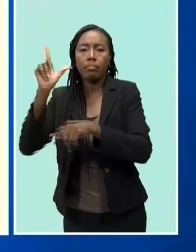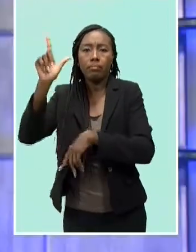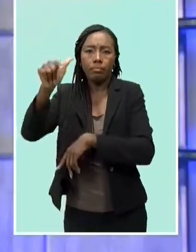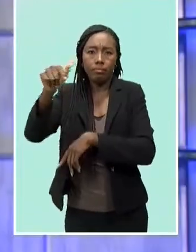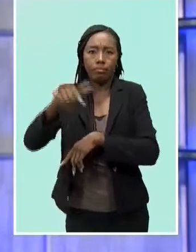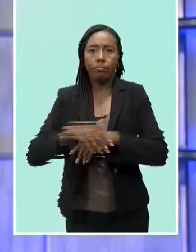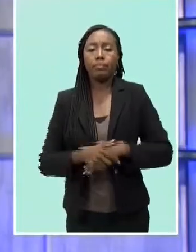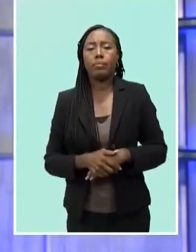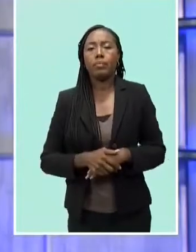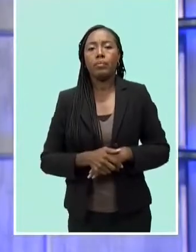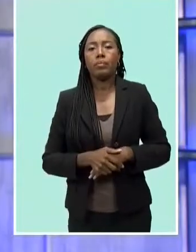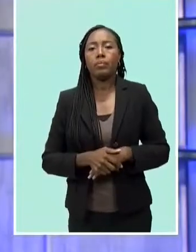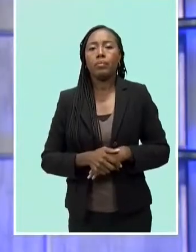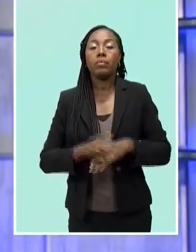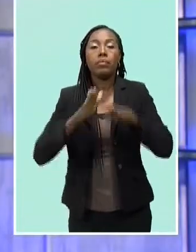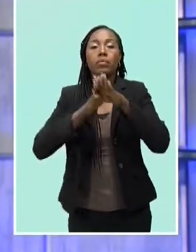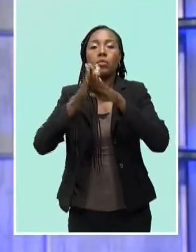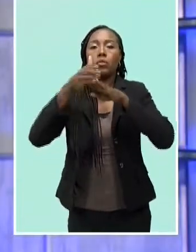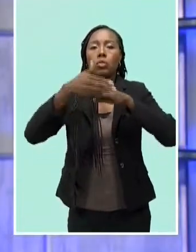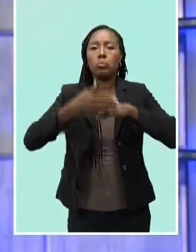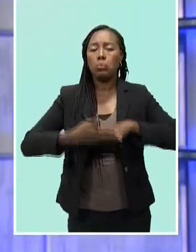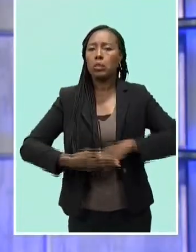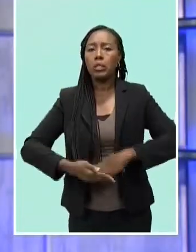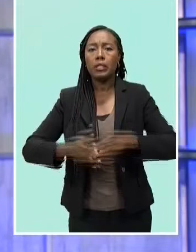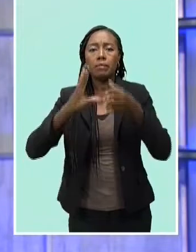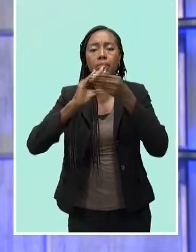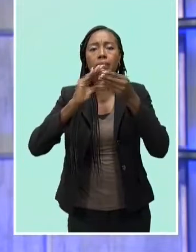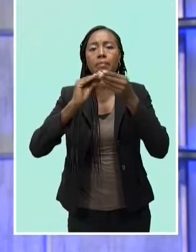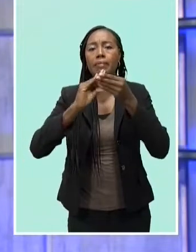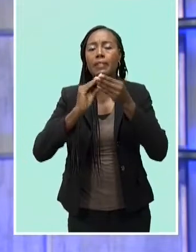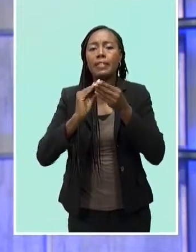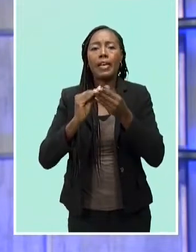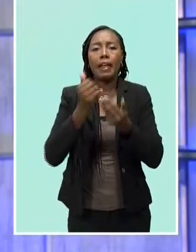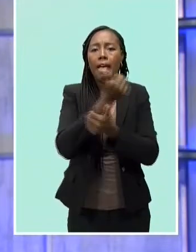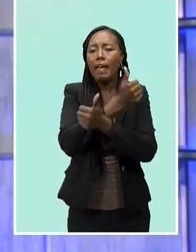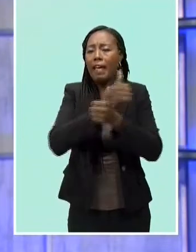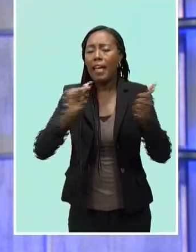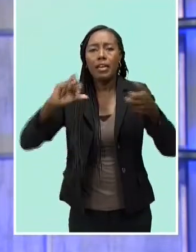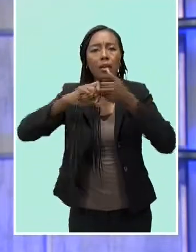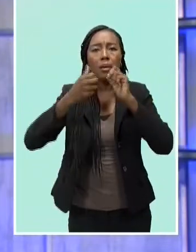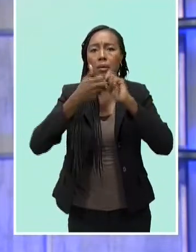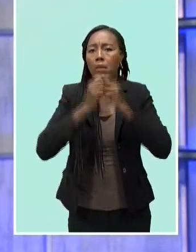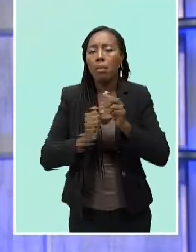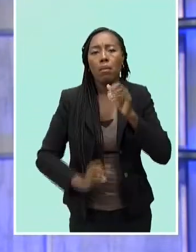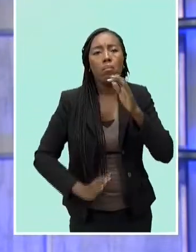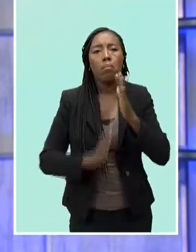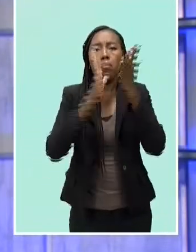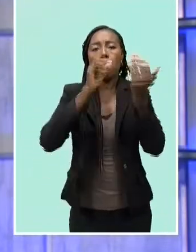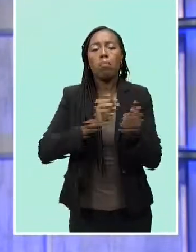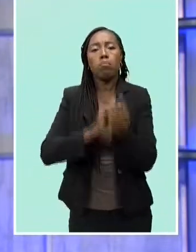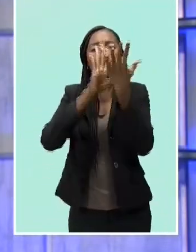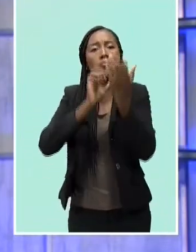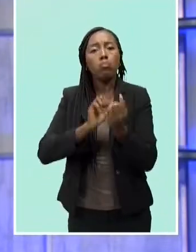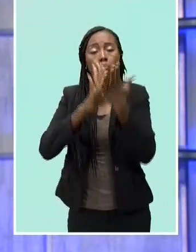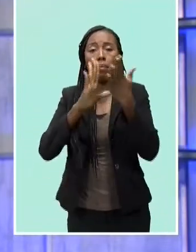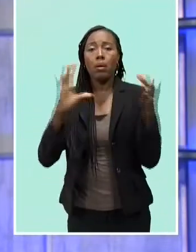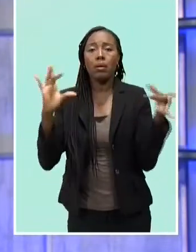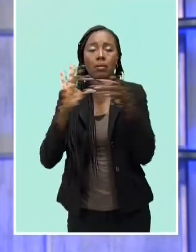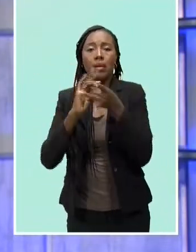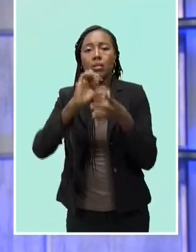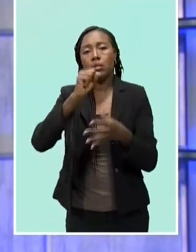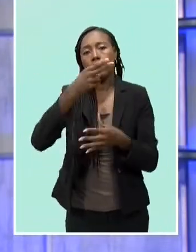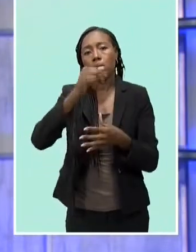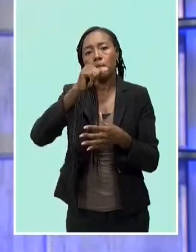week. Jamaica has vowed to examine and close any loopholes or gaps that exist as it relates to the shipbuilder agreement with